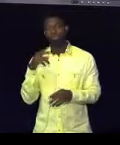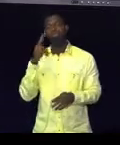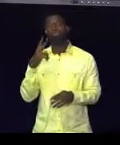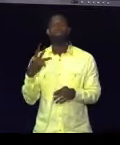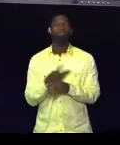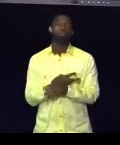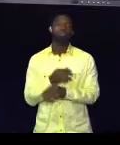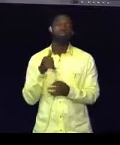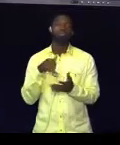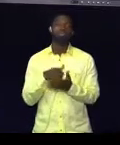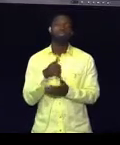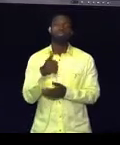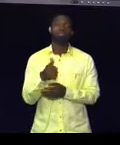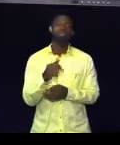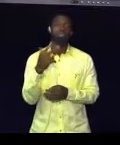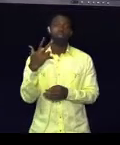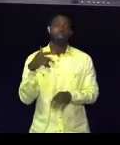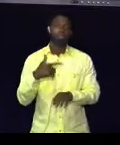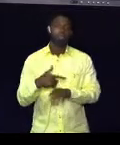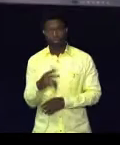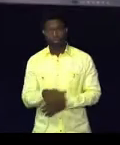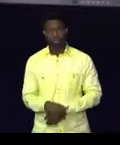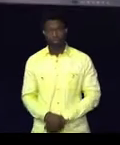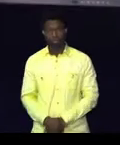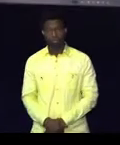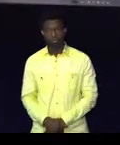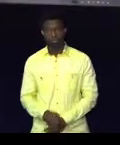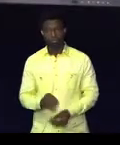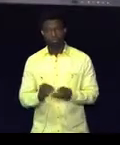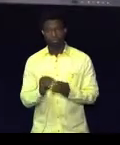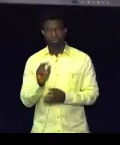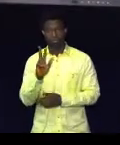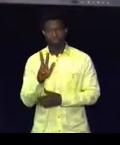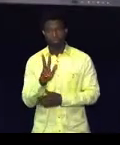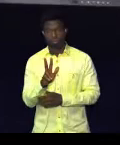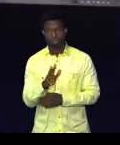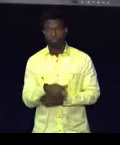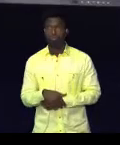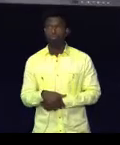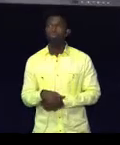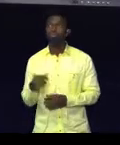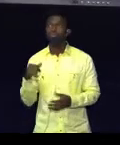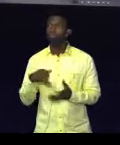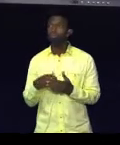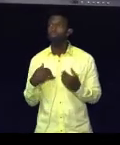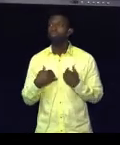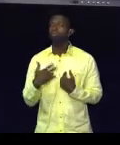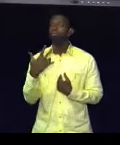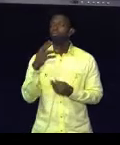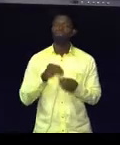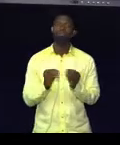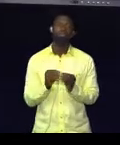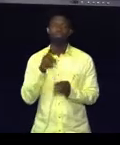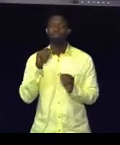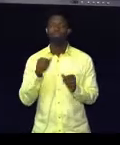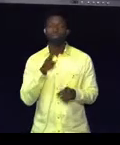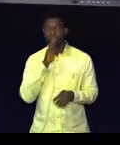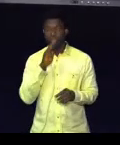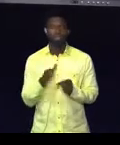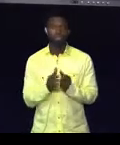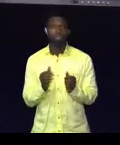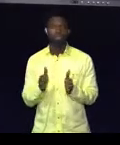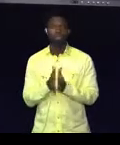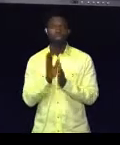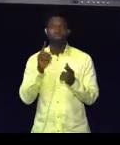by itself 3 times. Yeah, this one has 3 numbers to find the least common multiple of, and it's possible. You can be